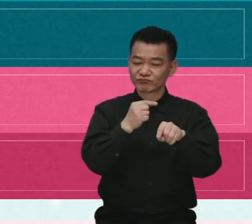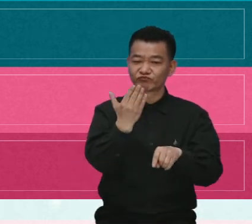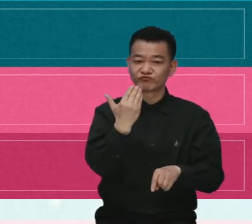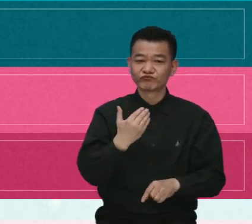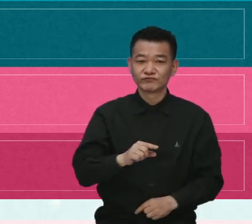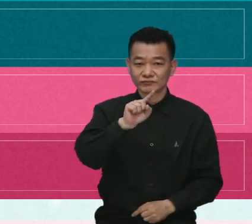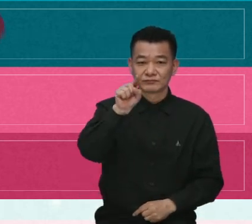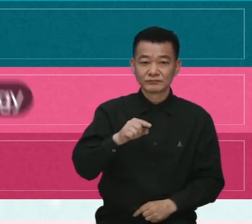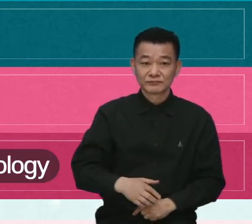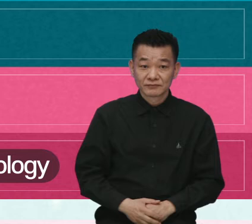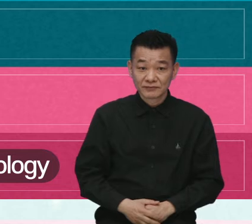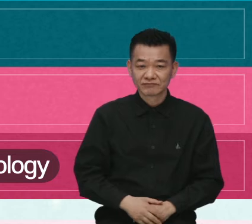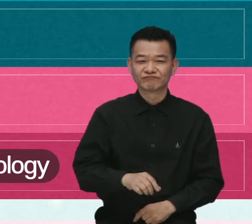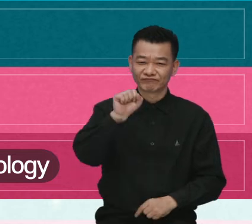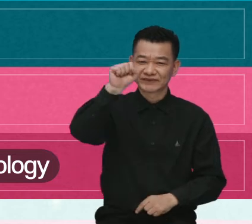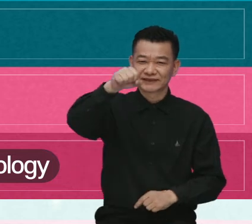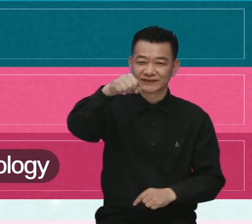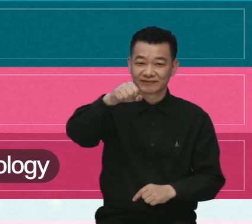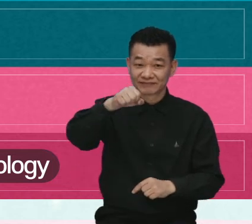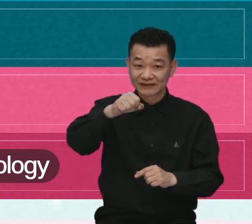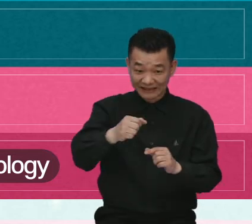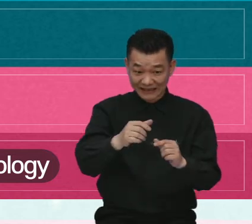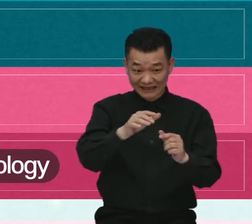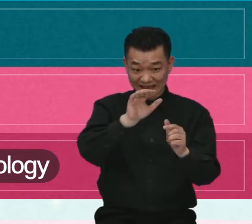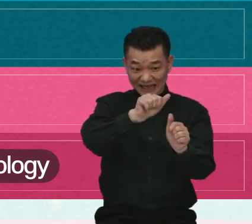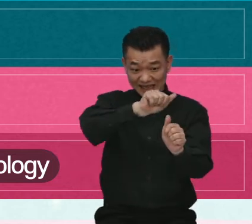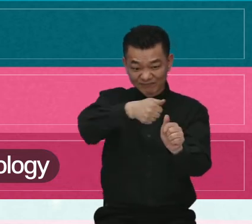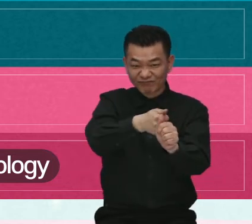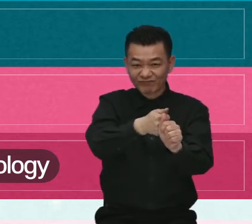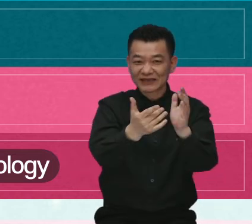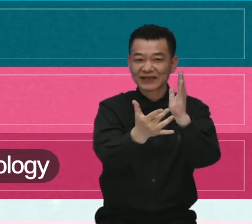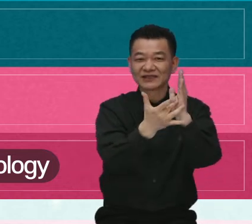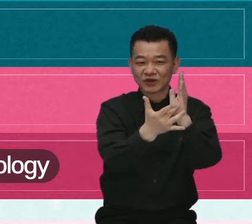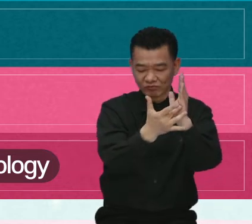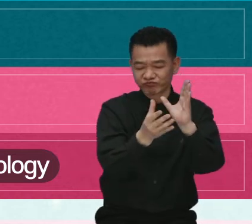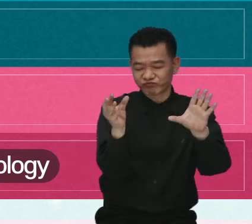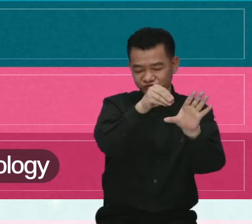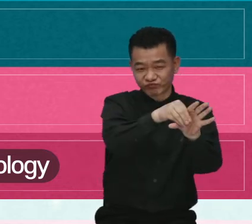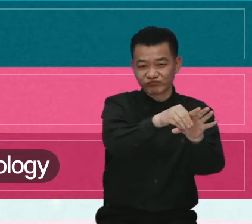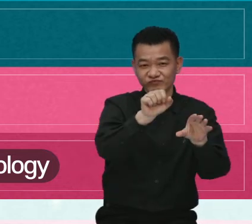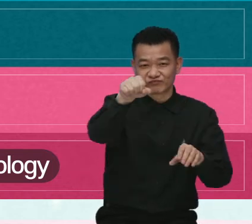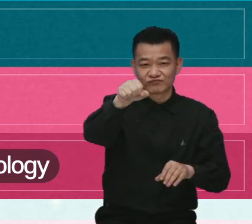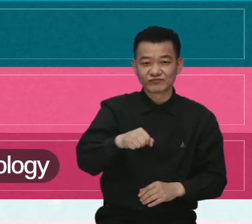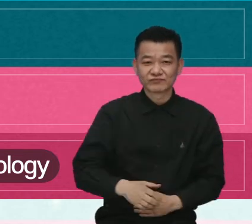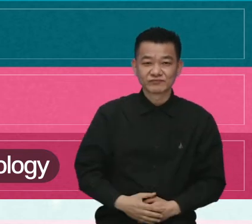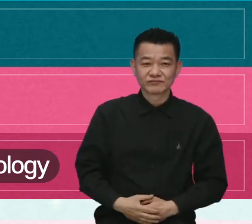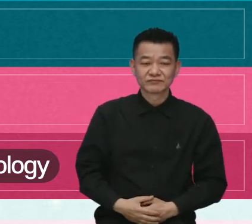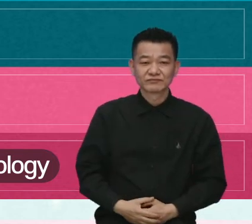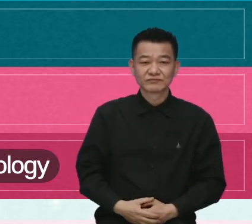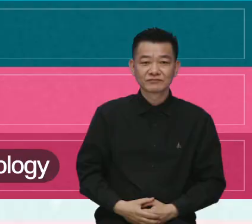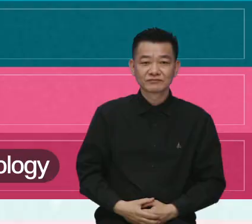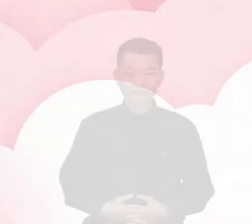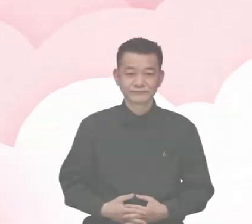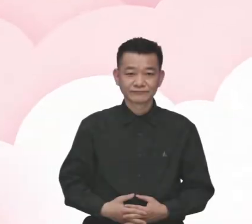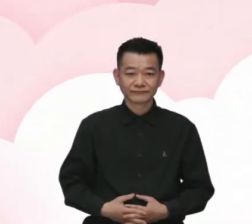What is your answer? Correct. It fits into assistive technologies.